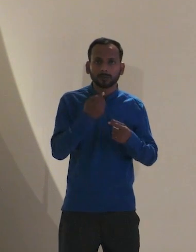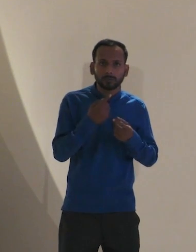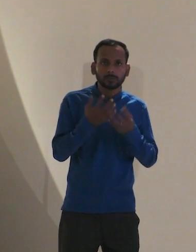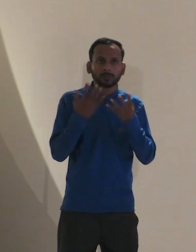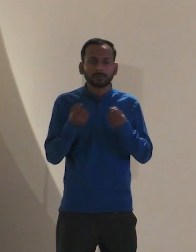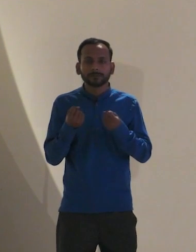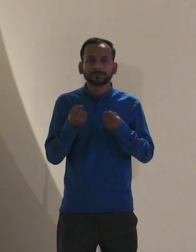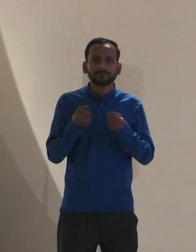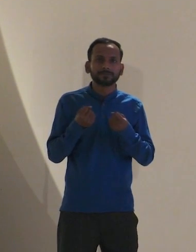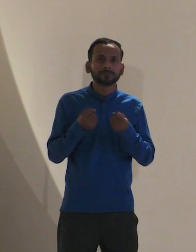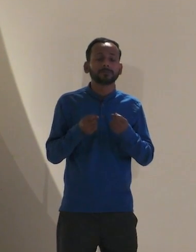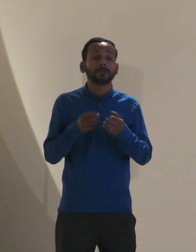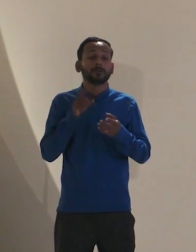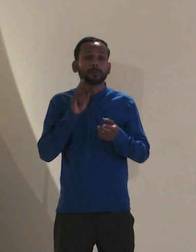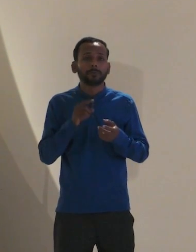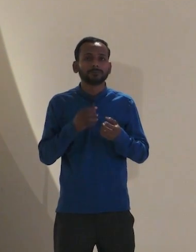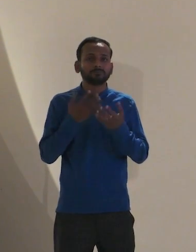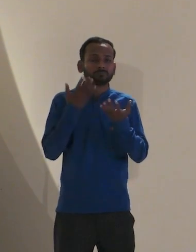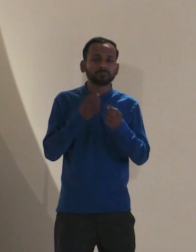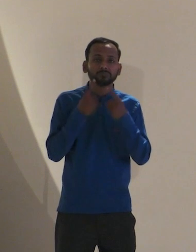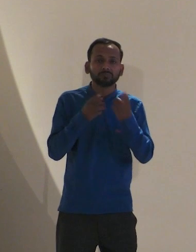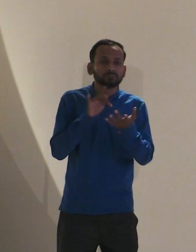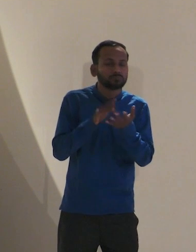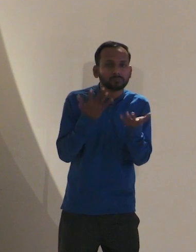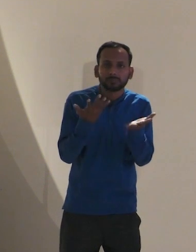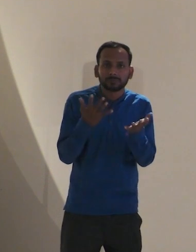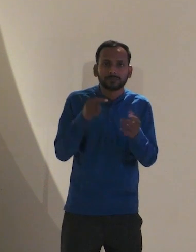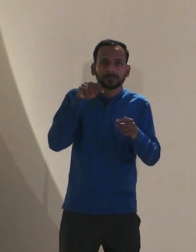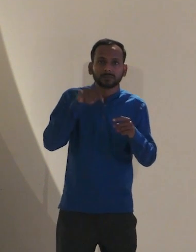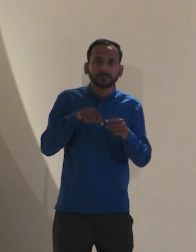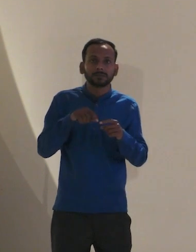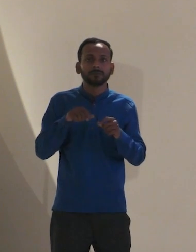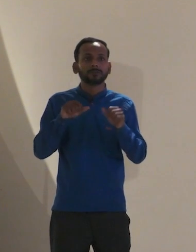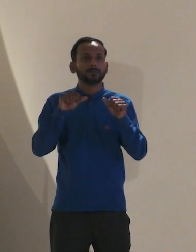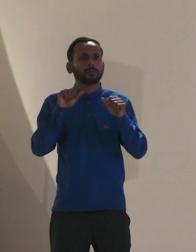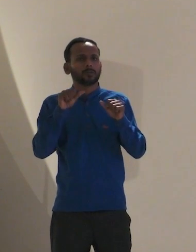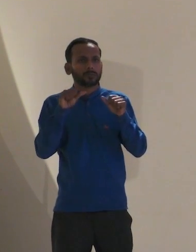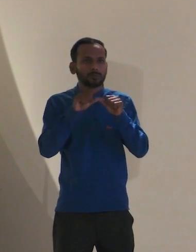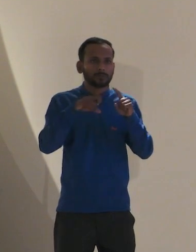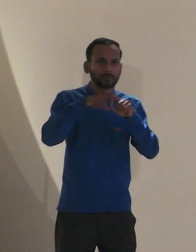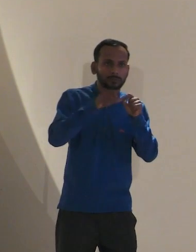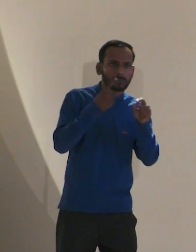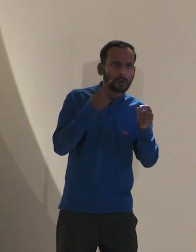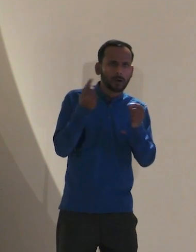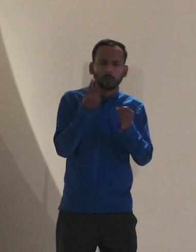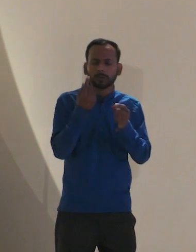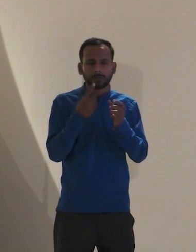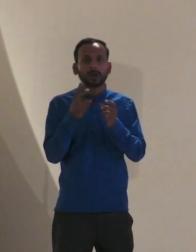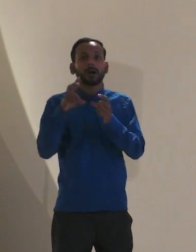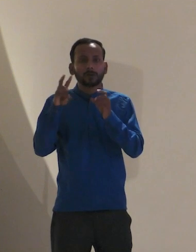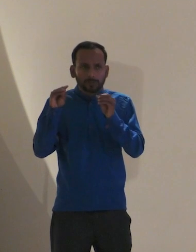have space to talk about. So museums both, not only as archives but as spaces where these